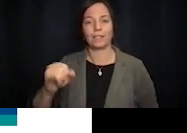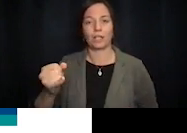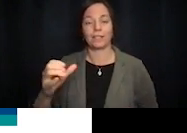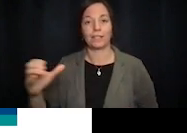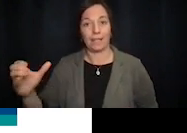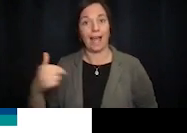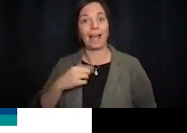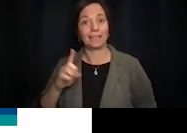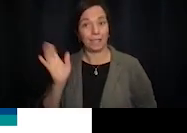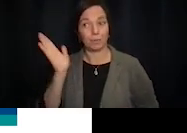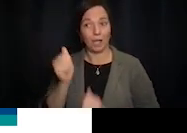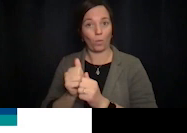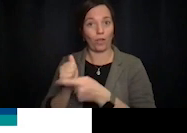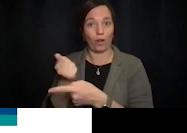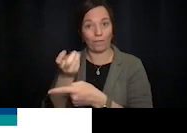couple of times now.